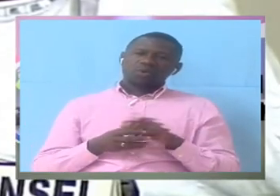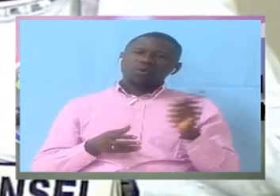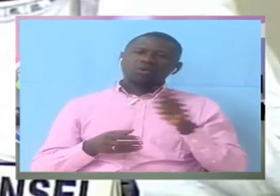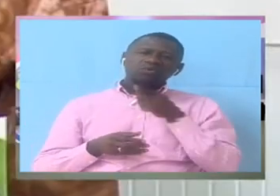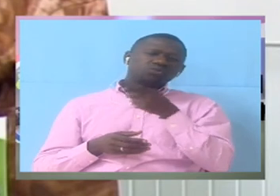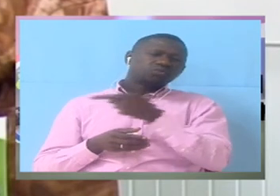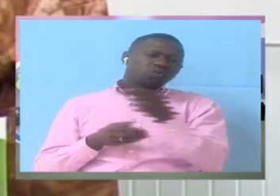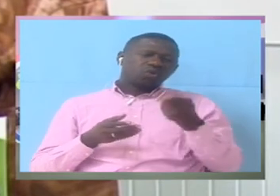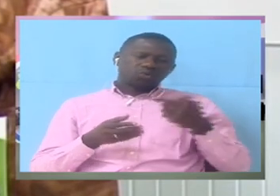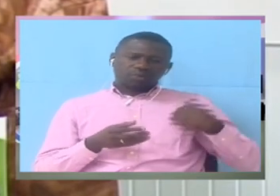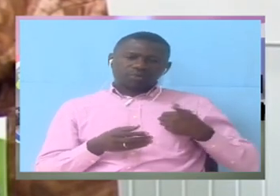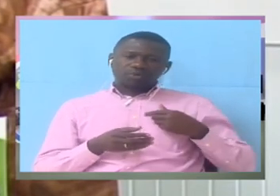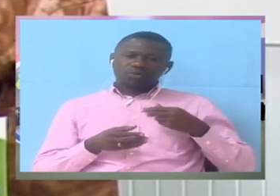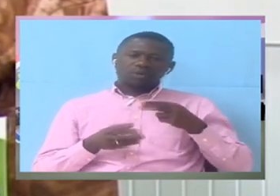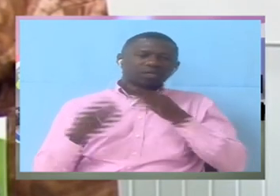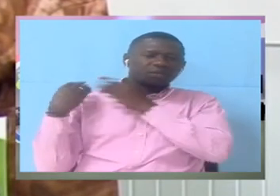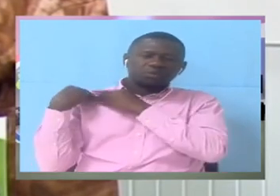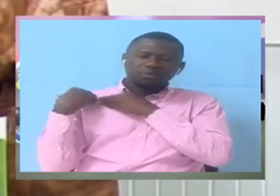enterprise?